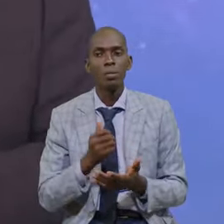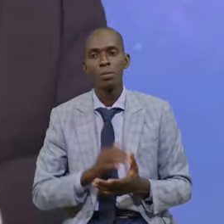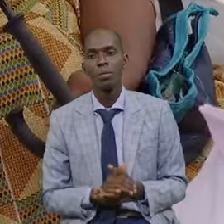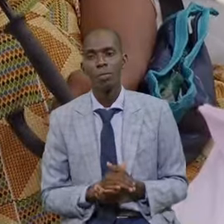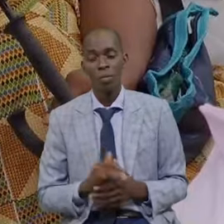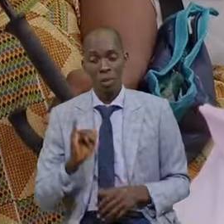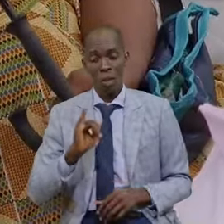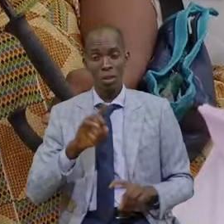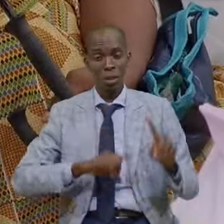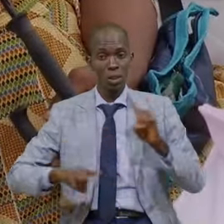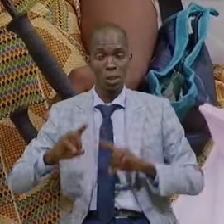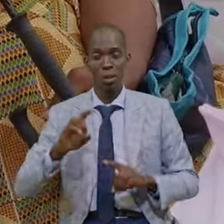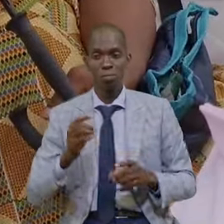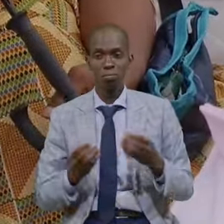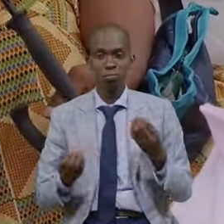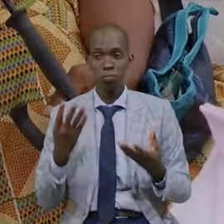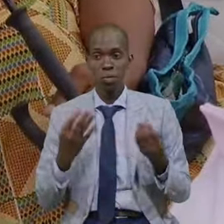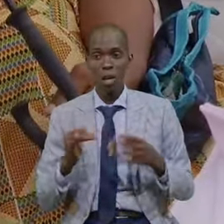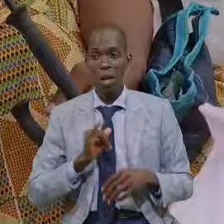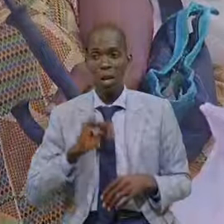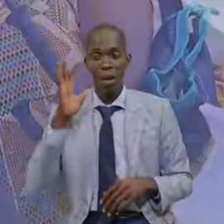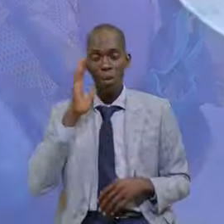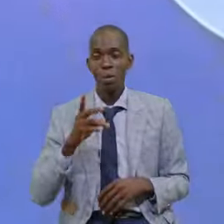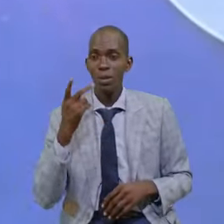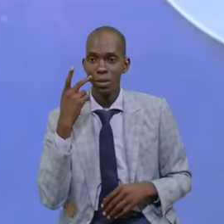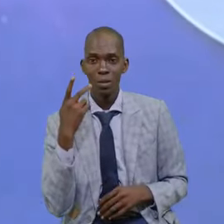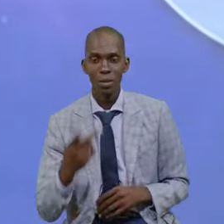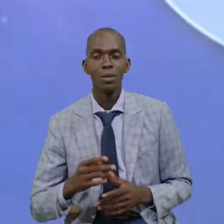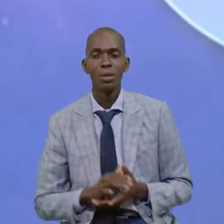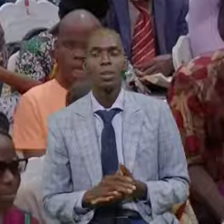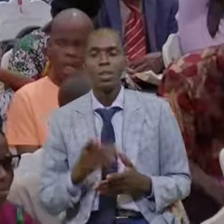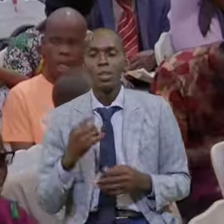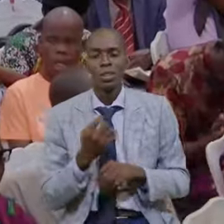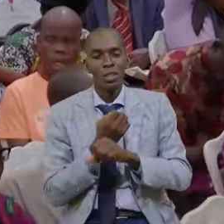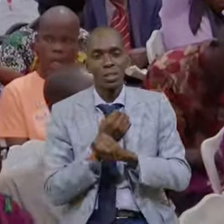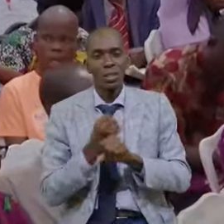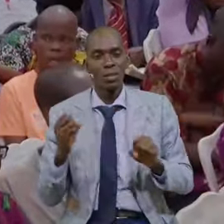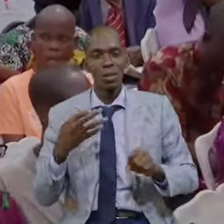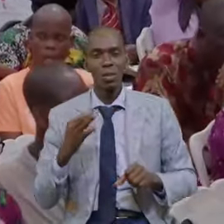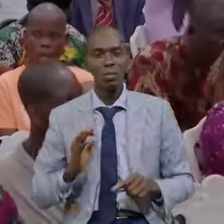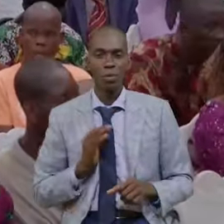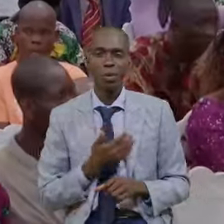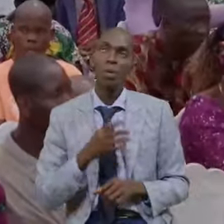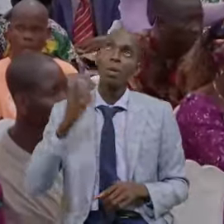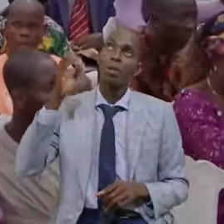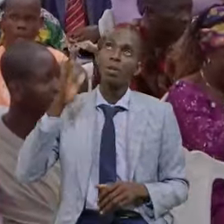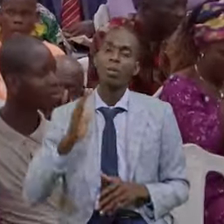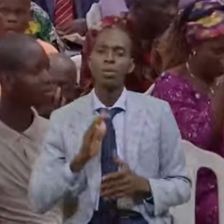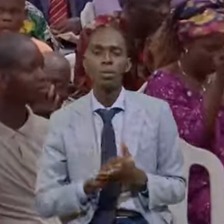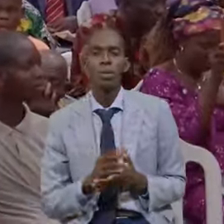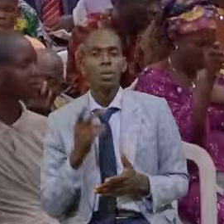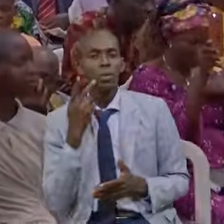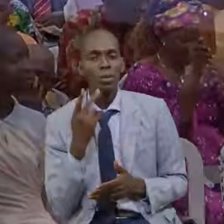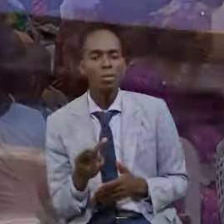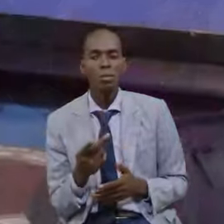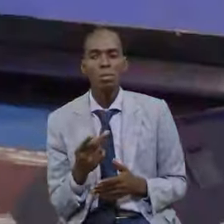see the salvation of our God. We've all the time been looking at